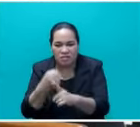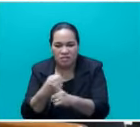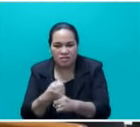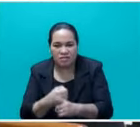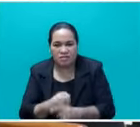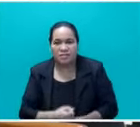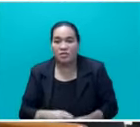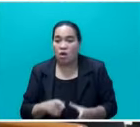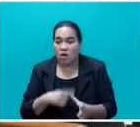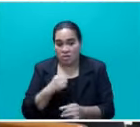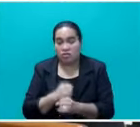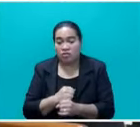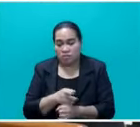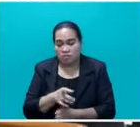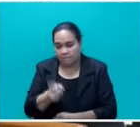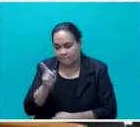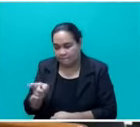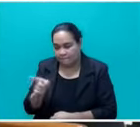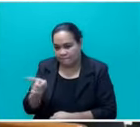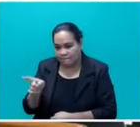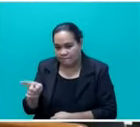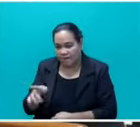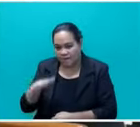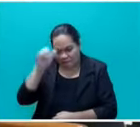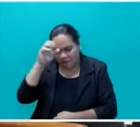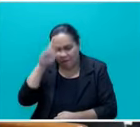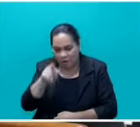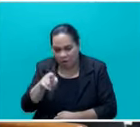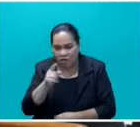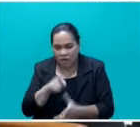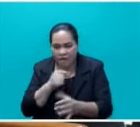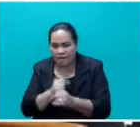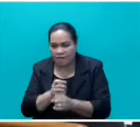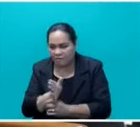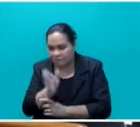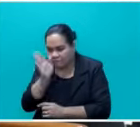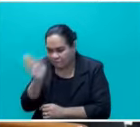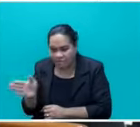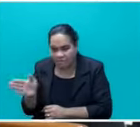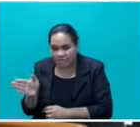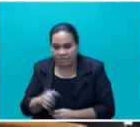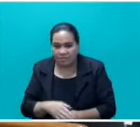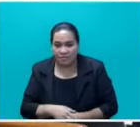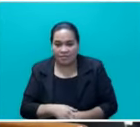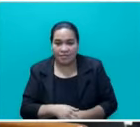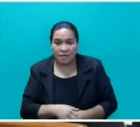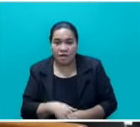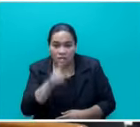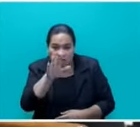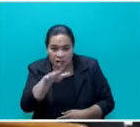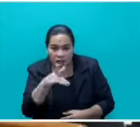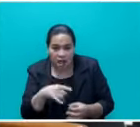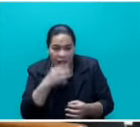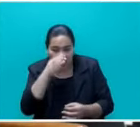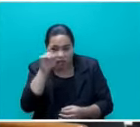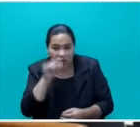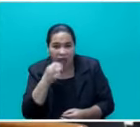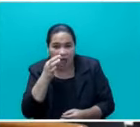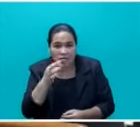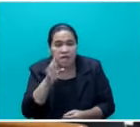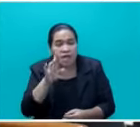it. You kind of alluded to it. Honorable, just. Is it true that the Supervisor of Elections filed a